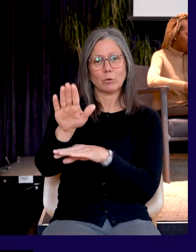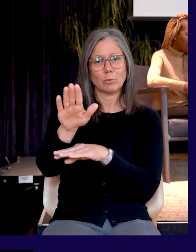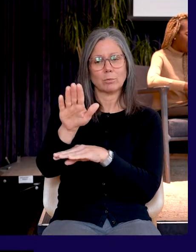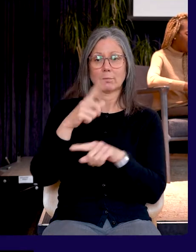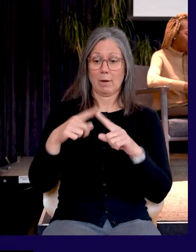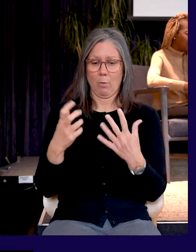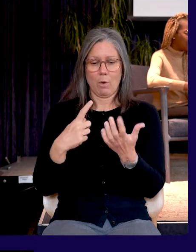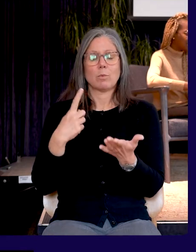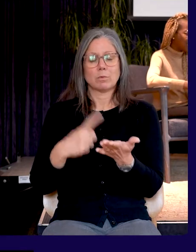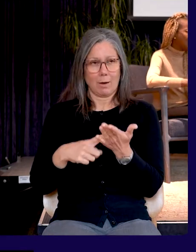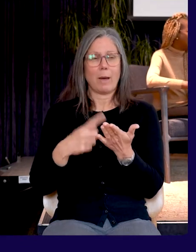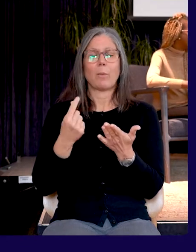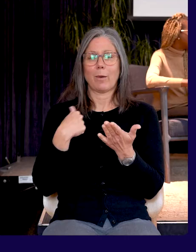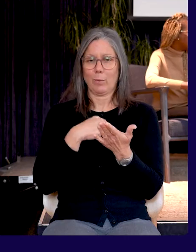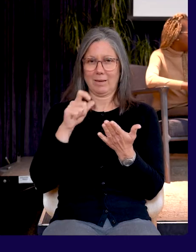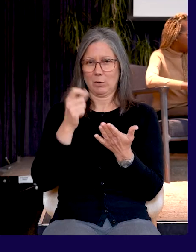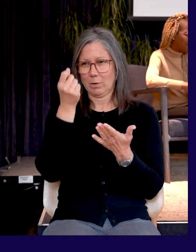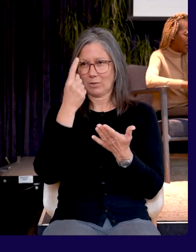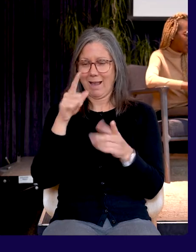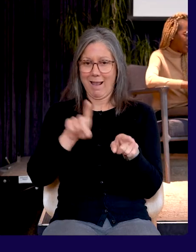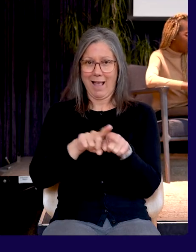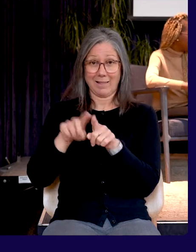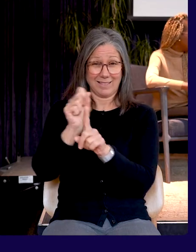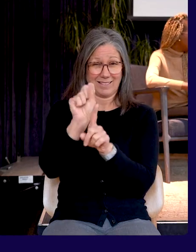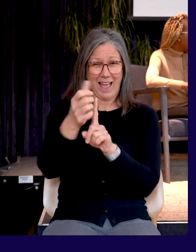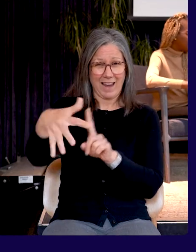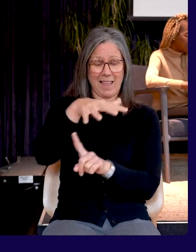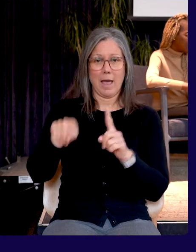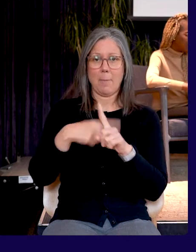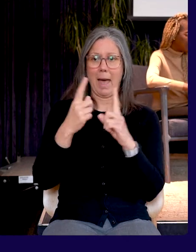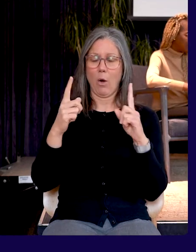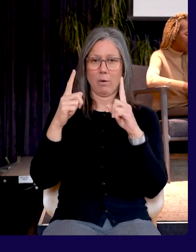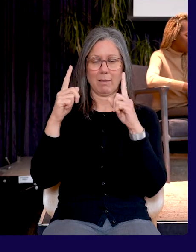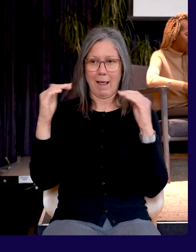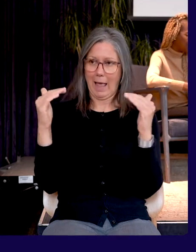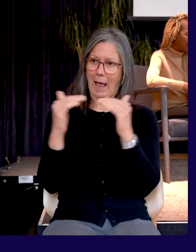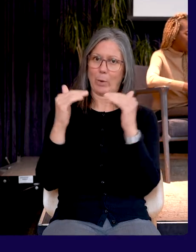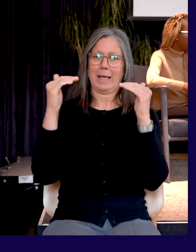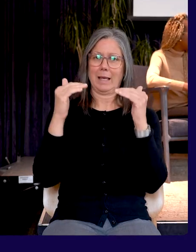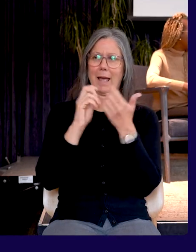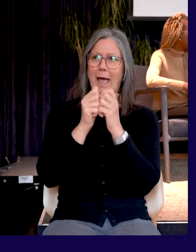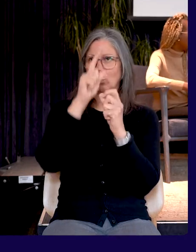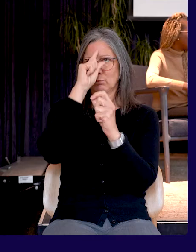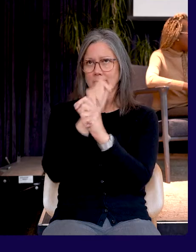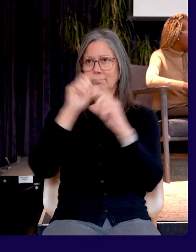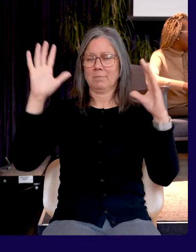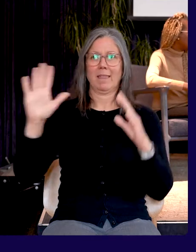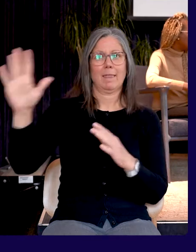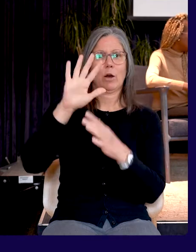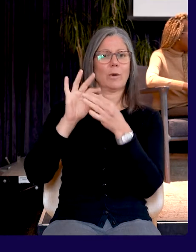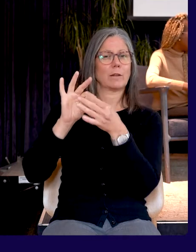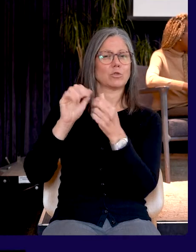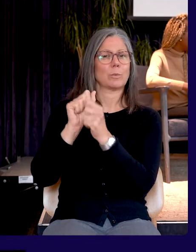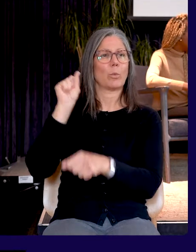want to ask about what we need to understand as a society about equity in terms of people's ability to reimagine and rewrite their